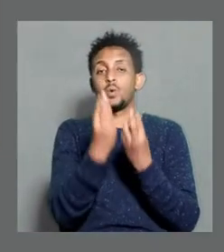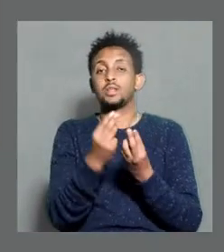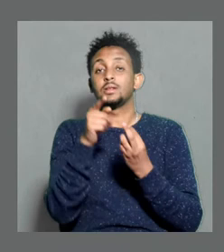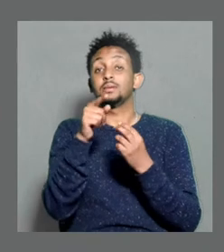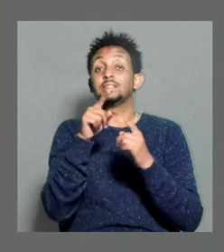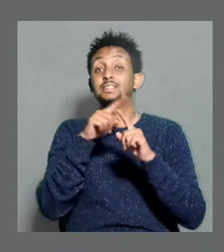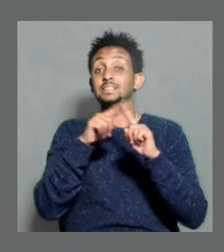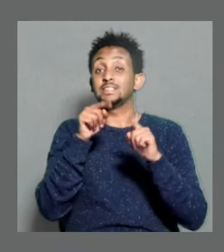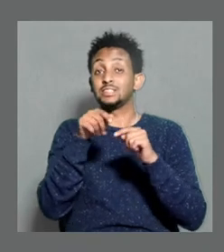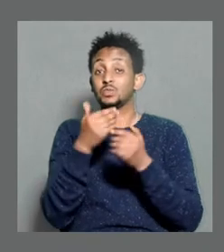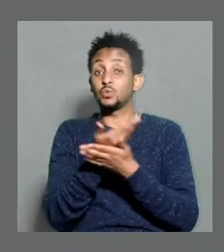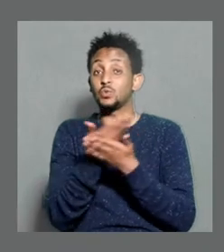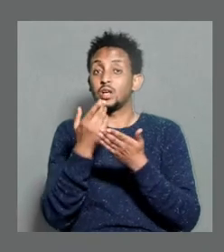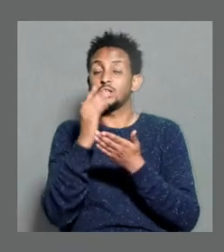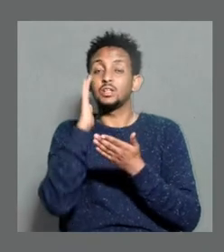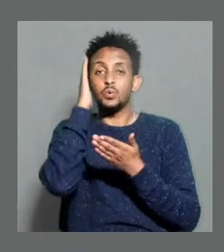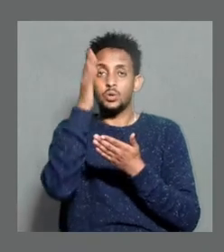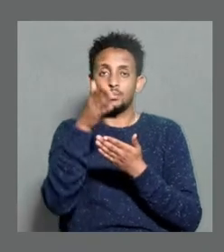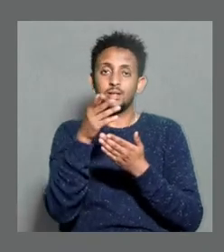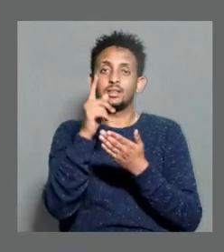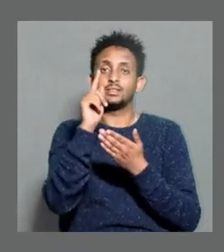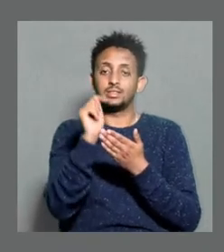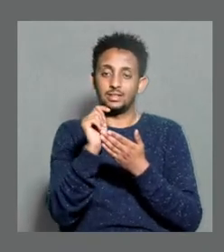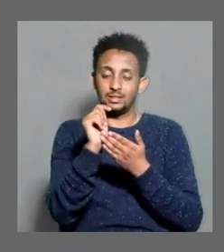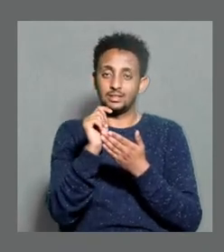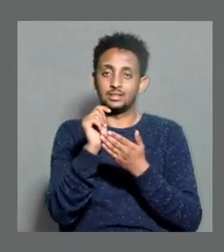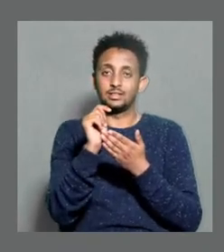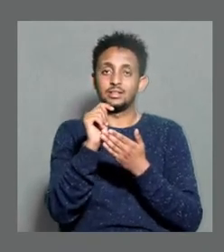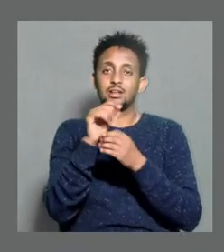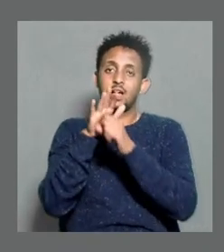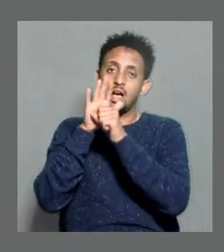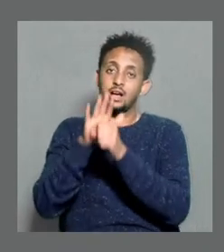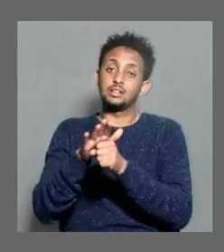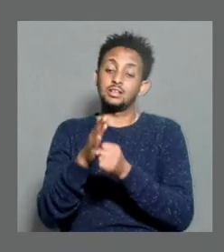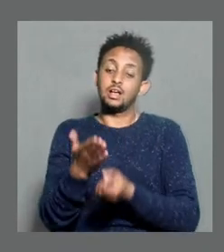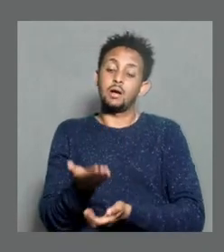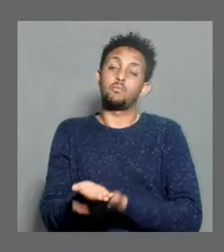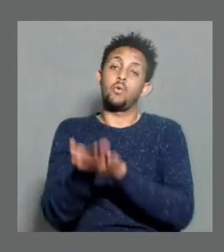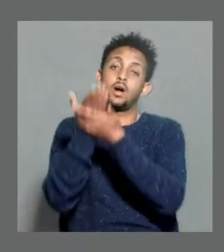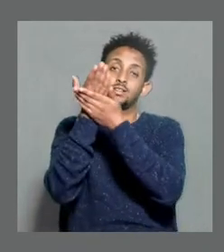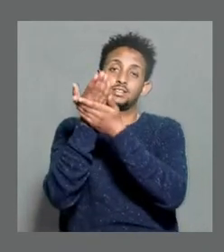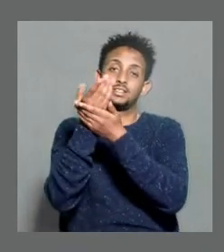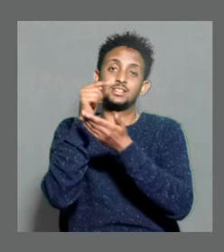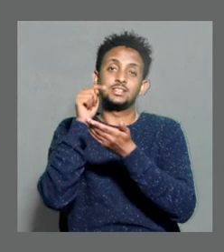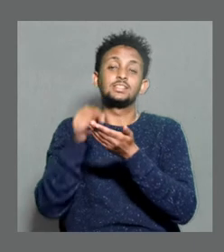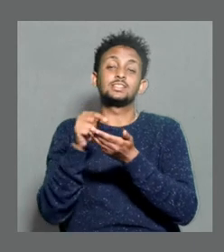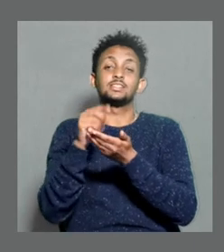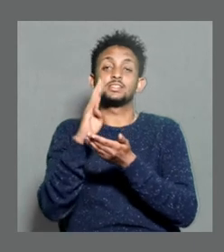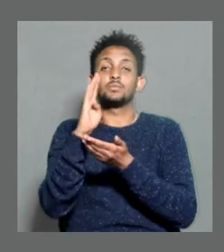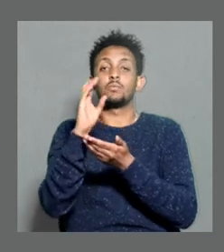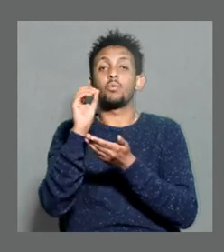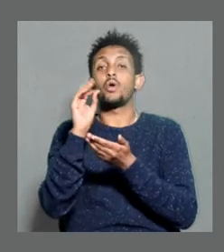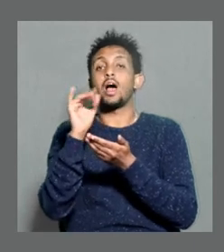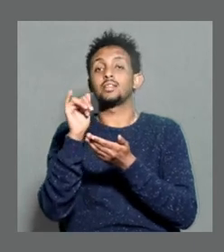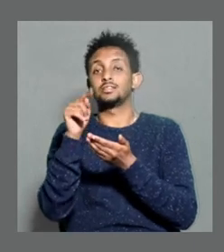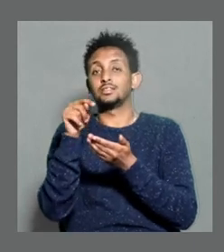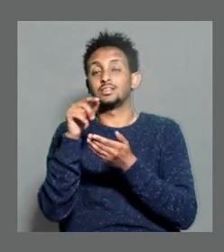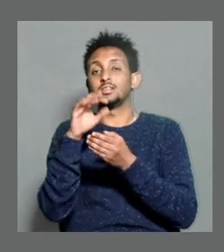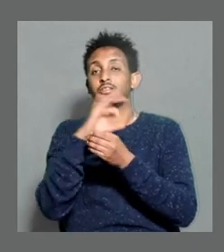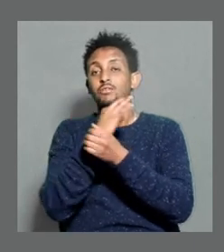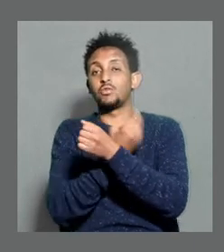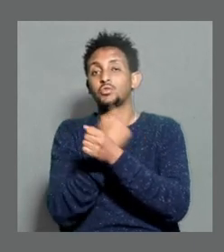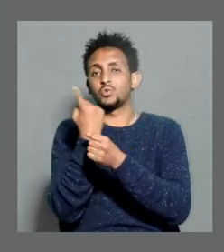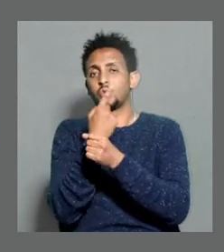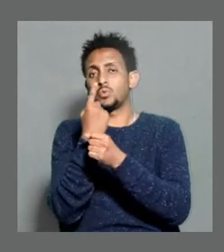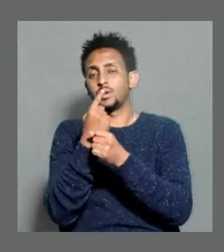But in this case, there will be a tension T acting upward, and there is also a buoyant force acting upward. The only